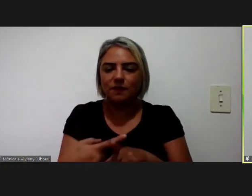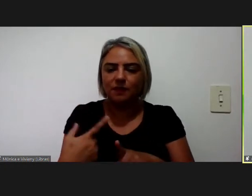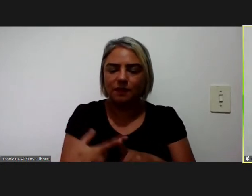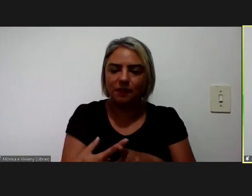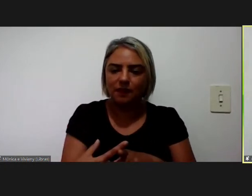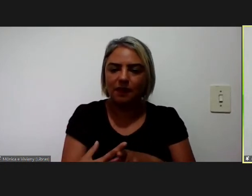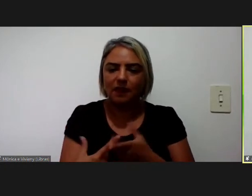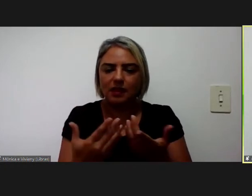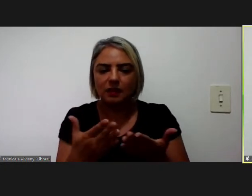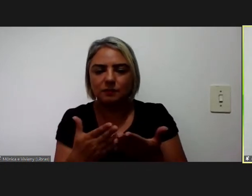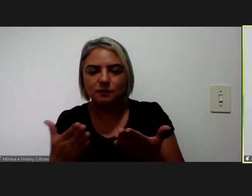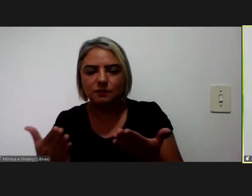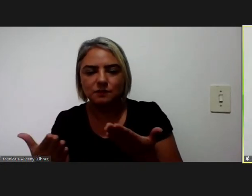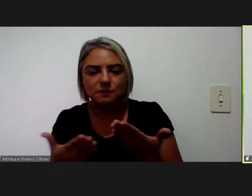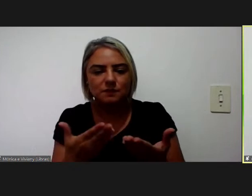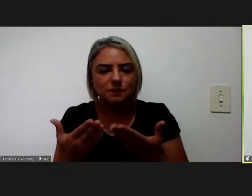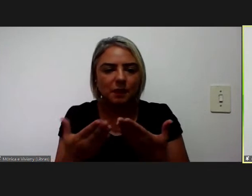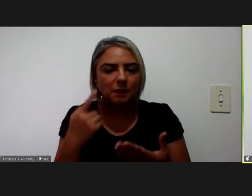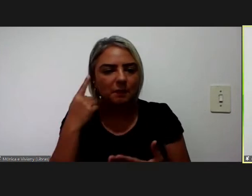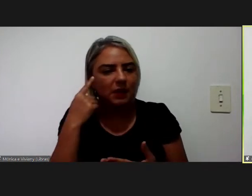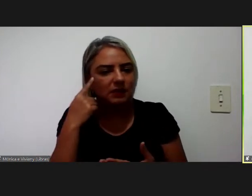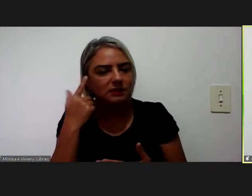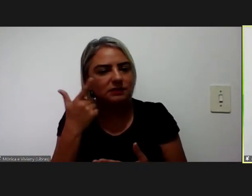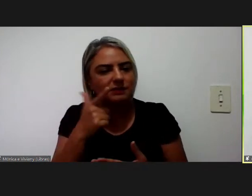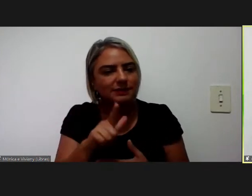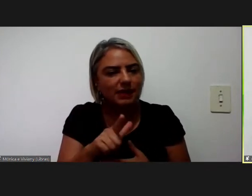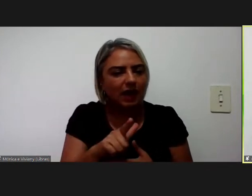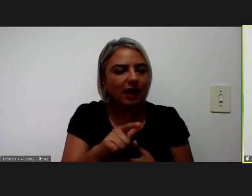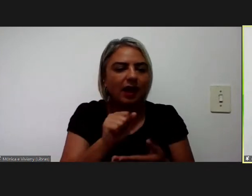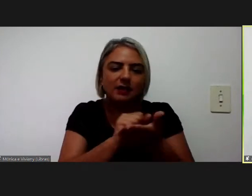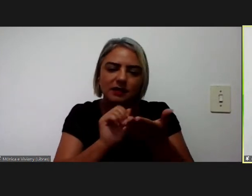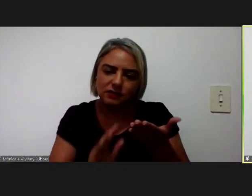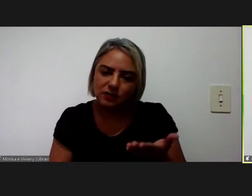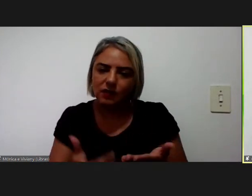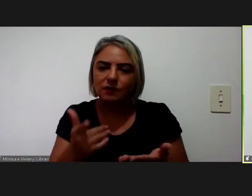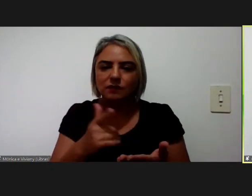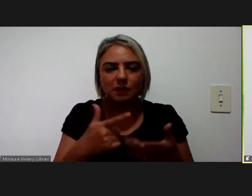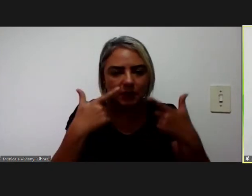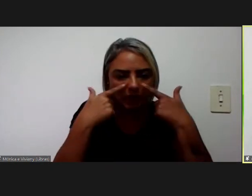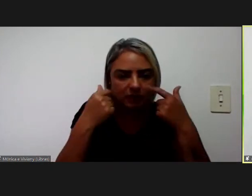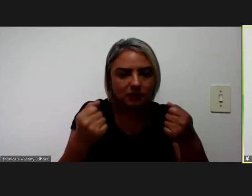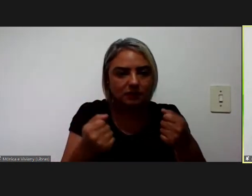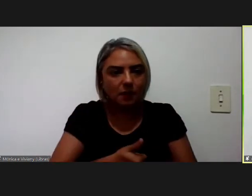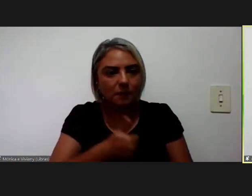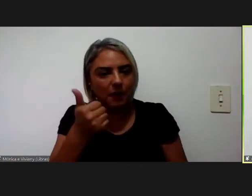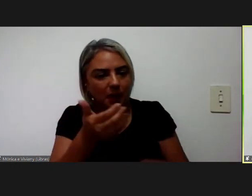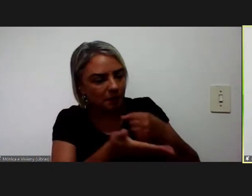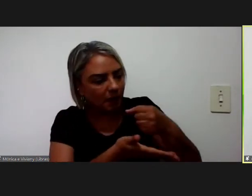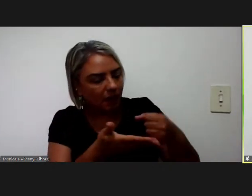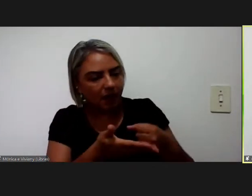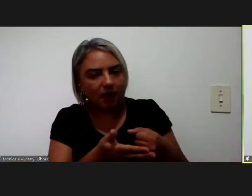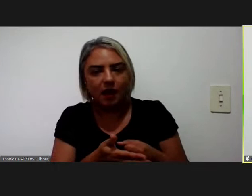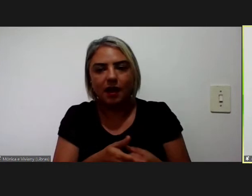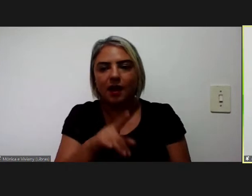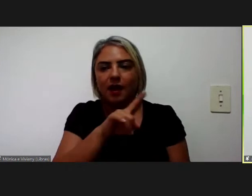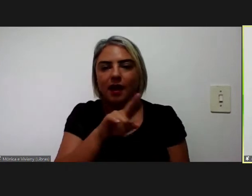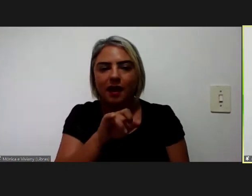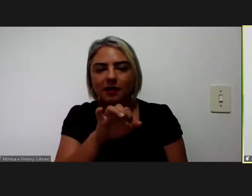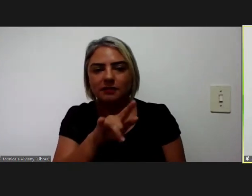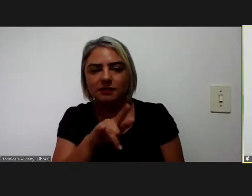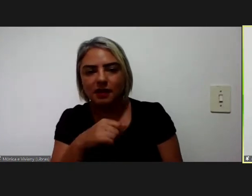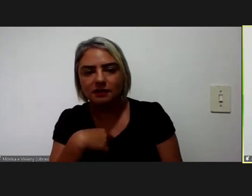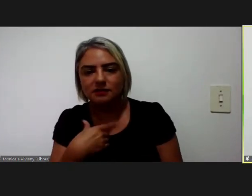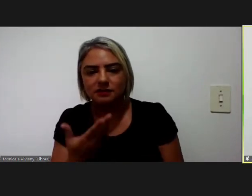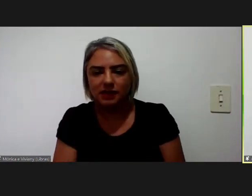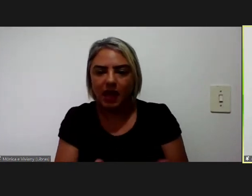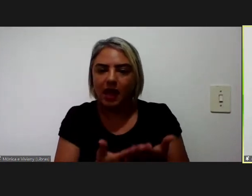don't miss. And we are in a moment to rethink our actions and primary care, as I